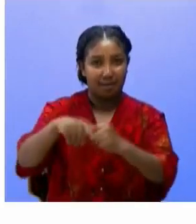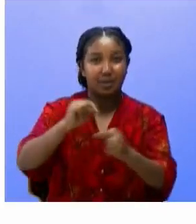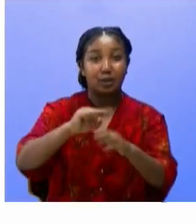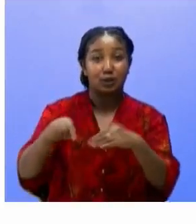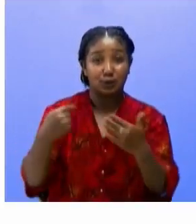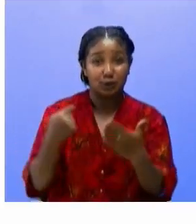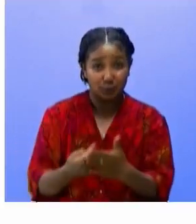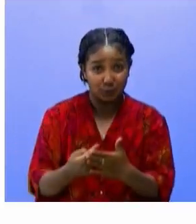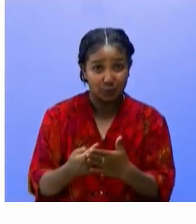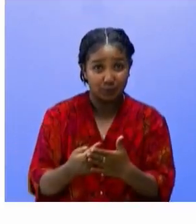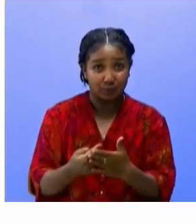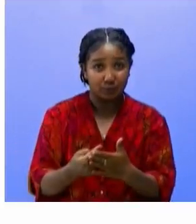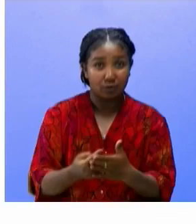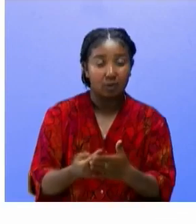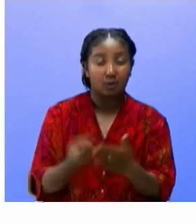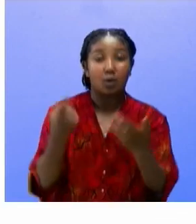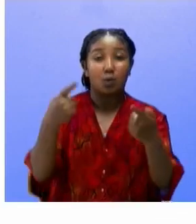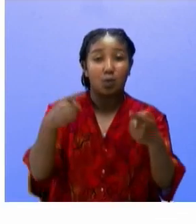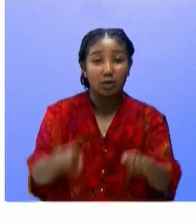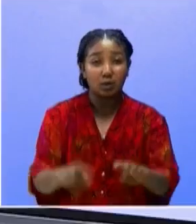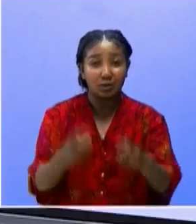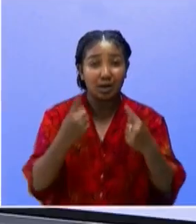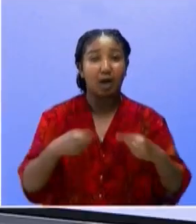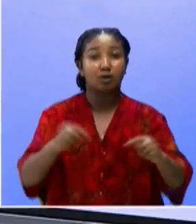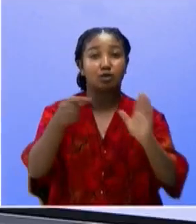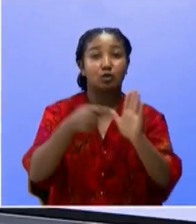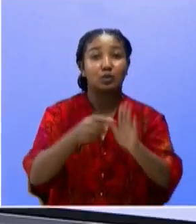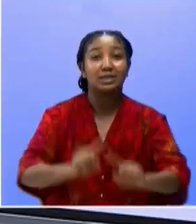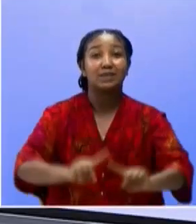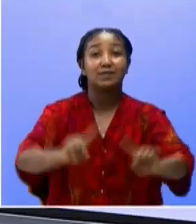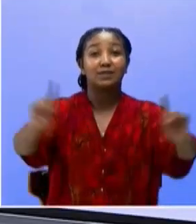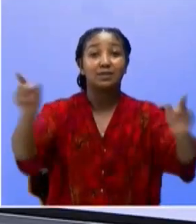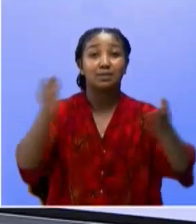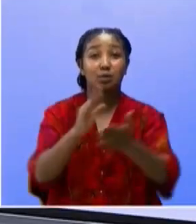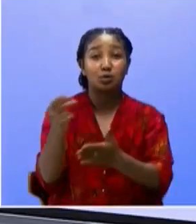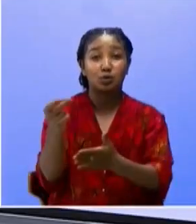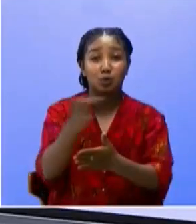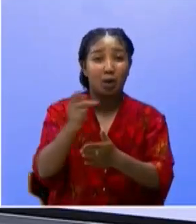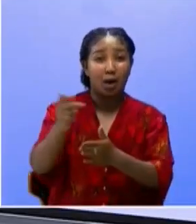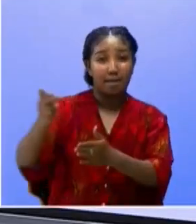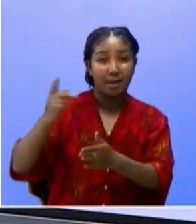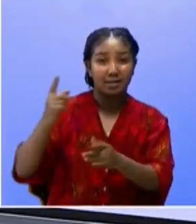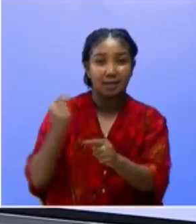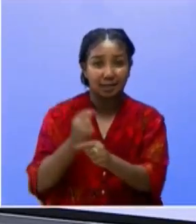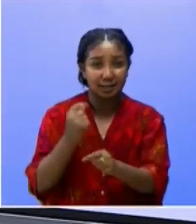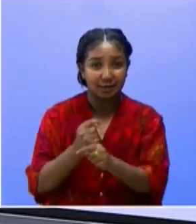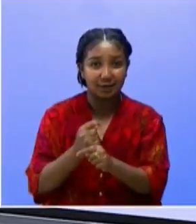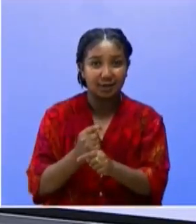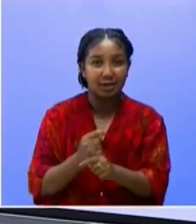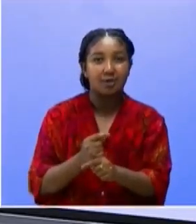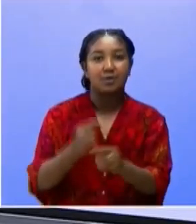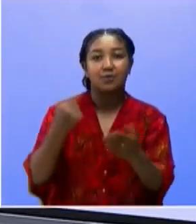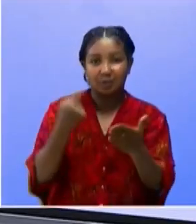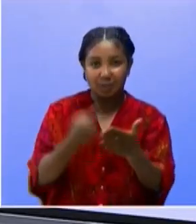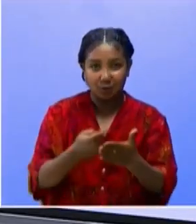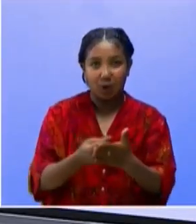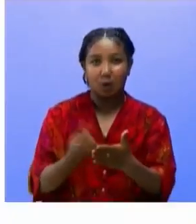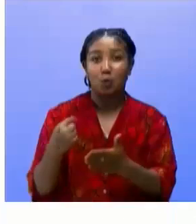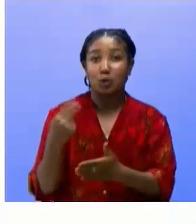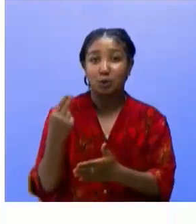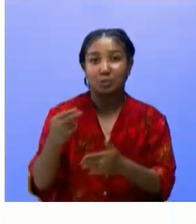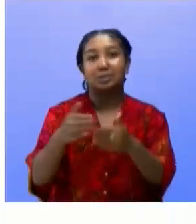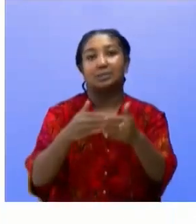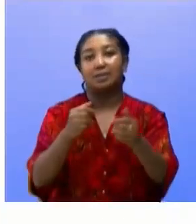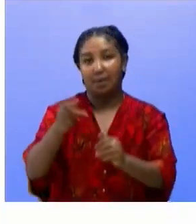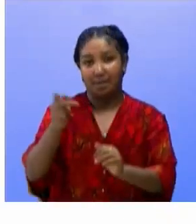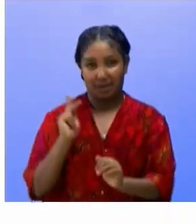So, when you try to show the difference between these two past activities, for this one we use